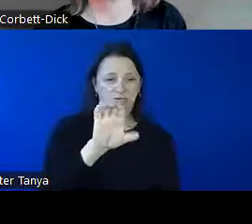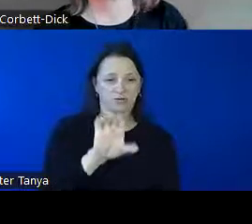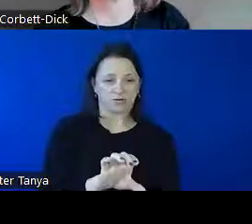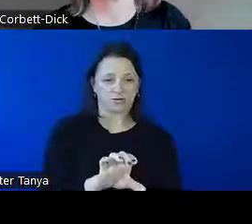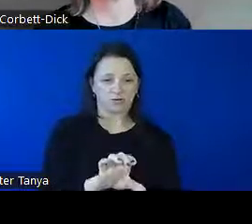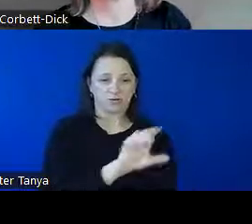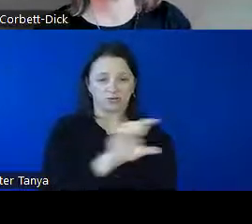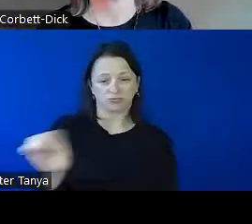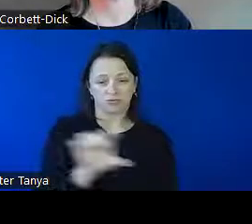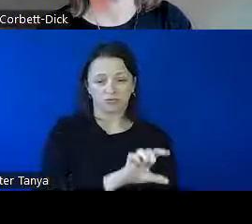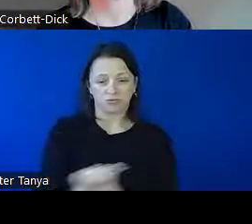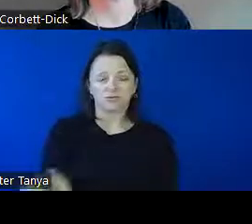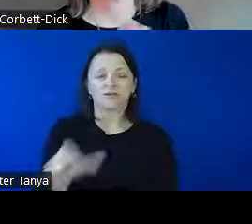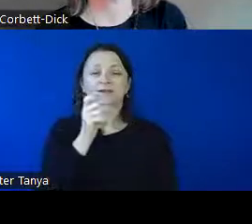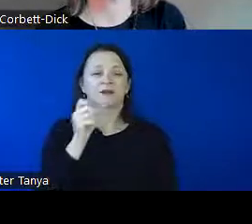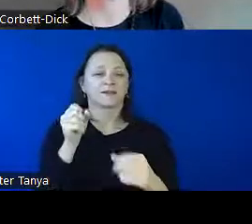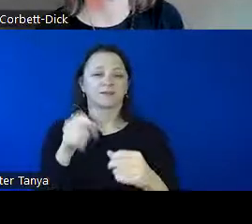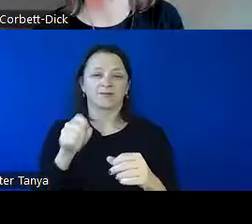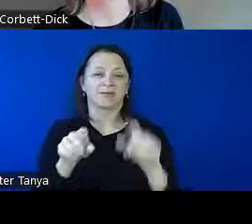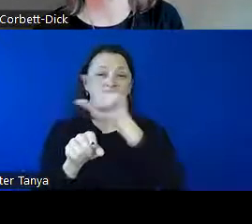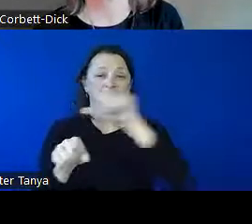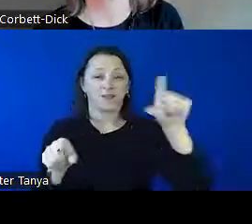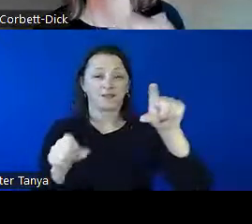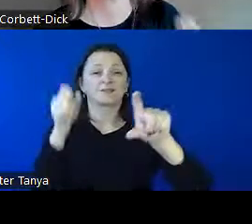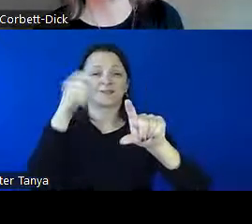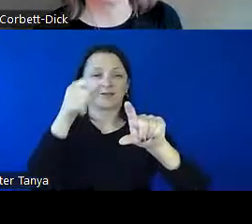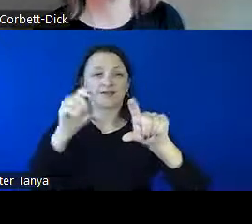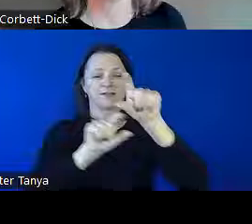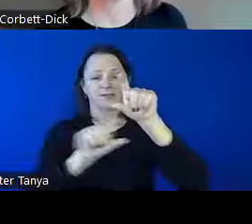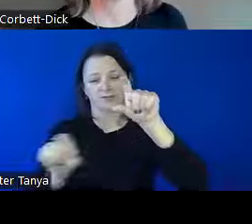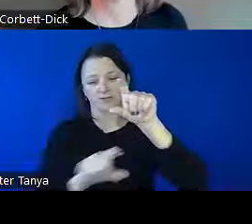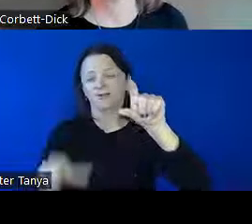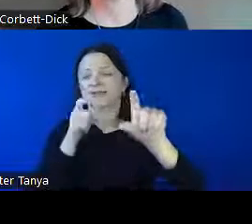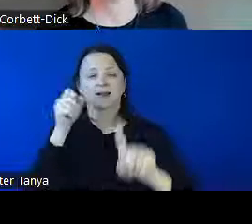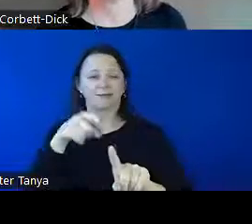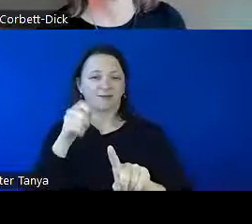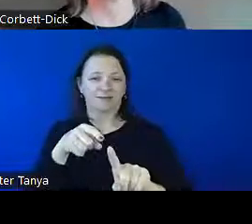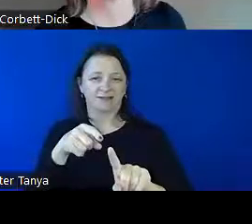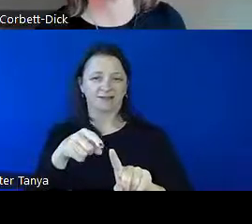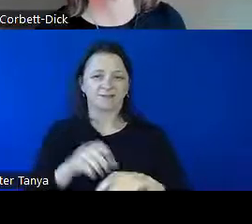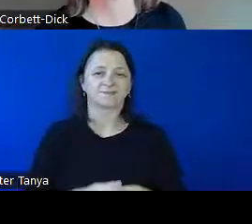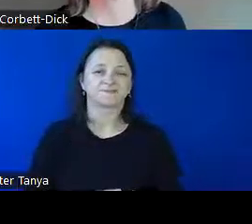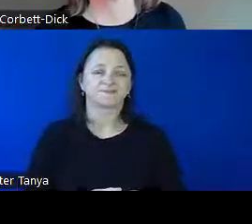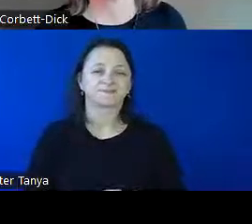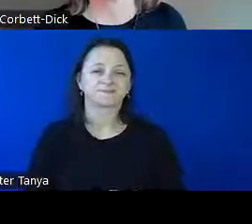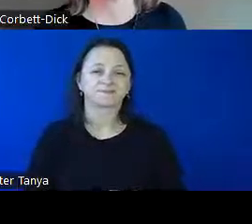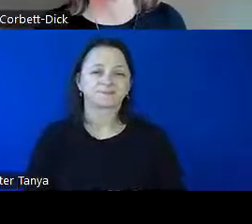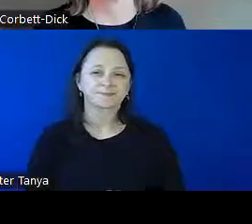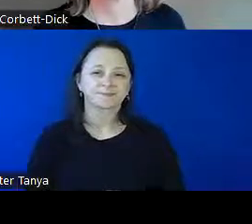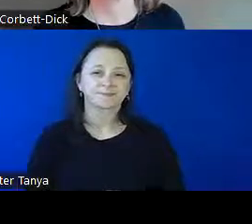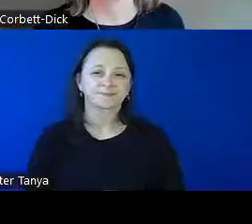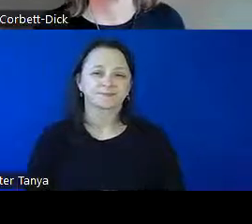rows are non-stimulants. The target behaviors are listed, mostly associated with the hyperactivity, impulsivity,